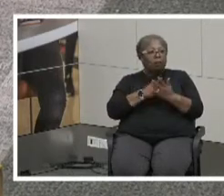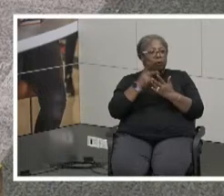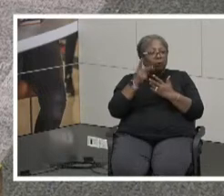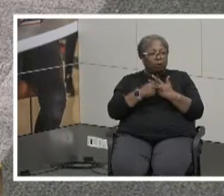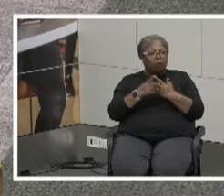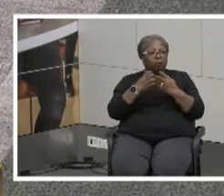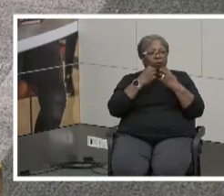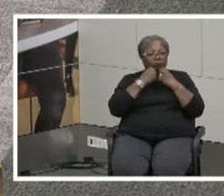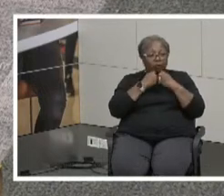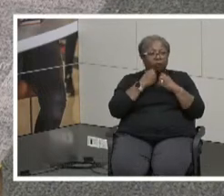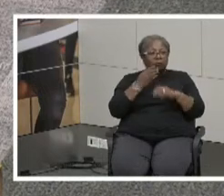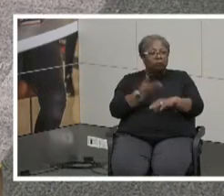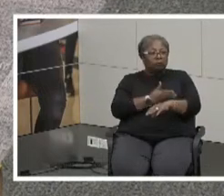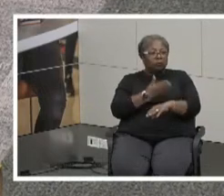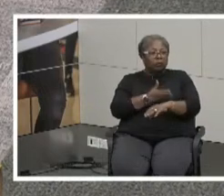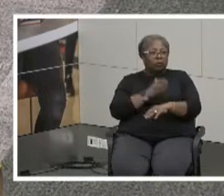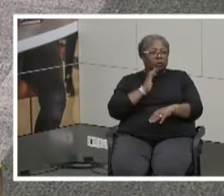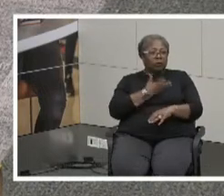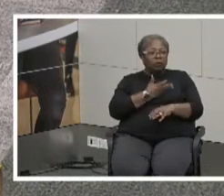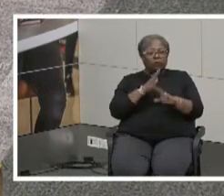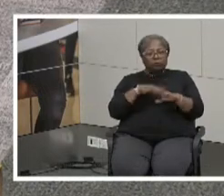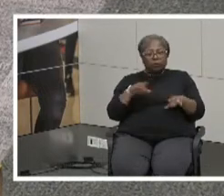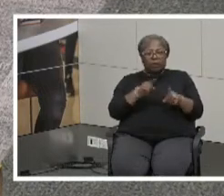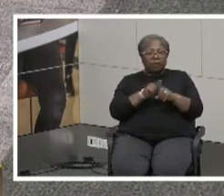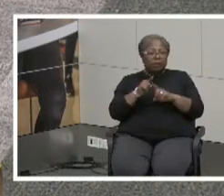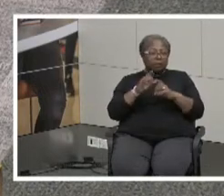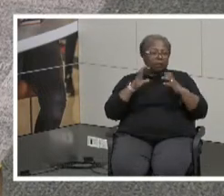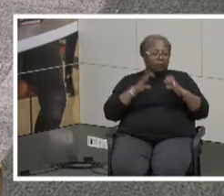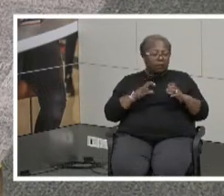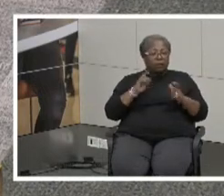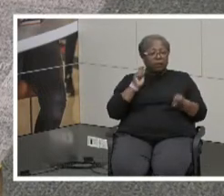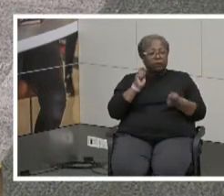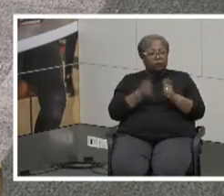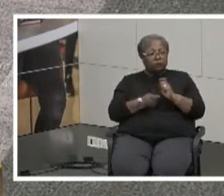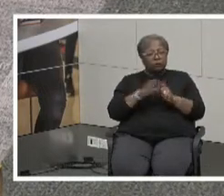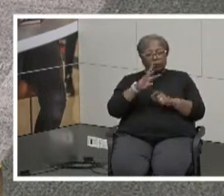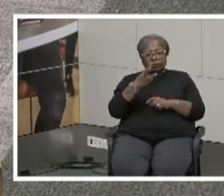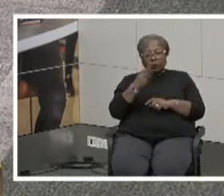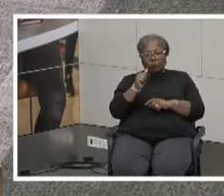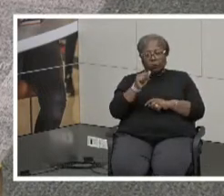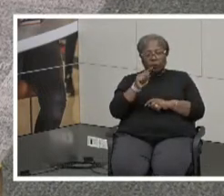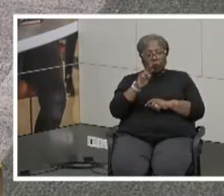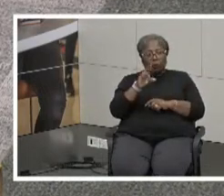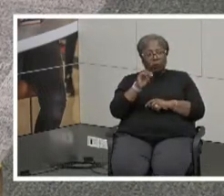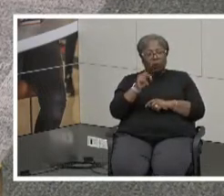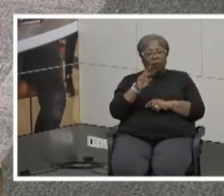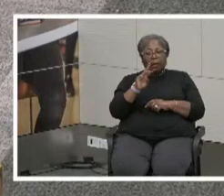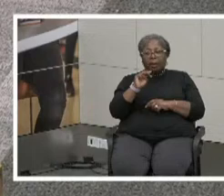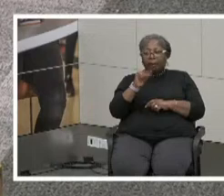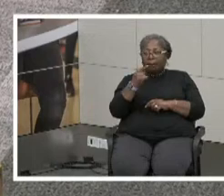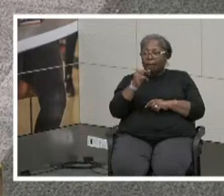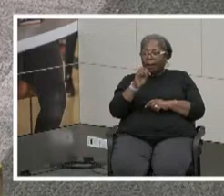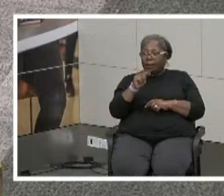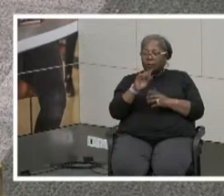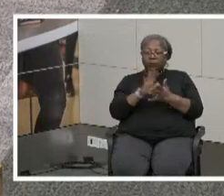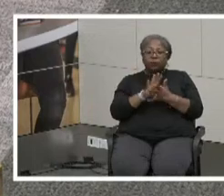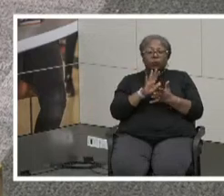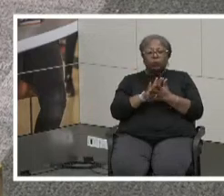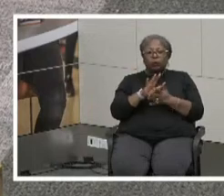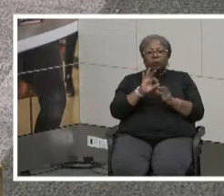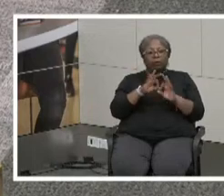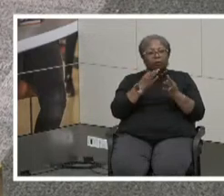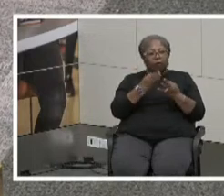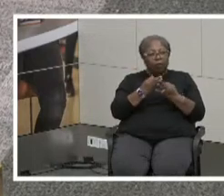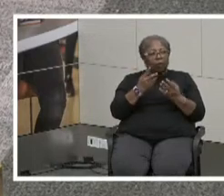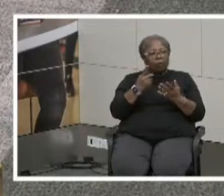invaluable shaping our children into Global Citizens changing Warton into a magnet only School overlooks the nearby families and what they bring to